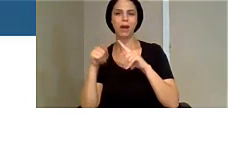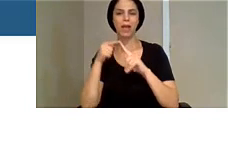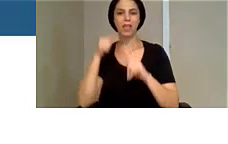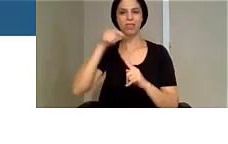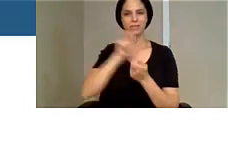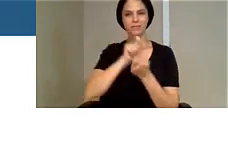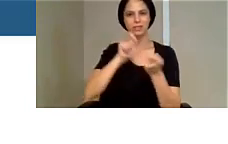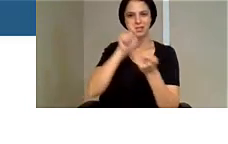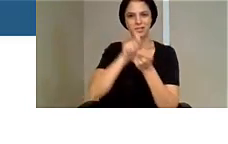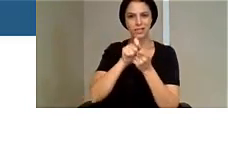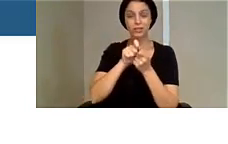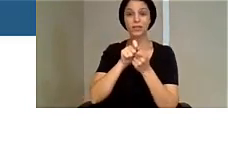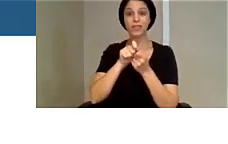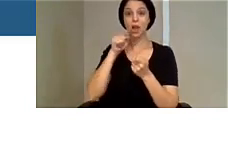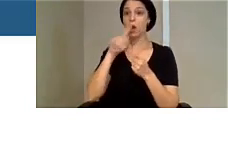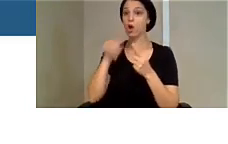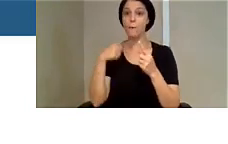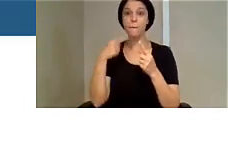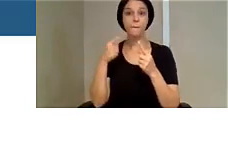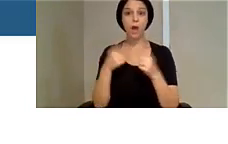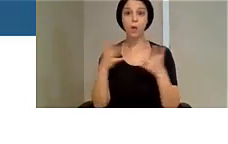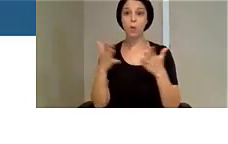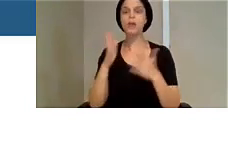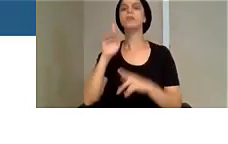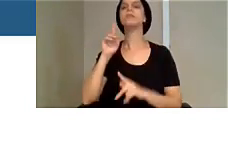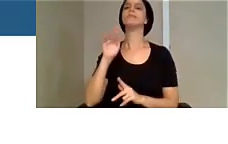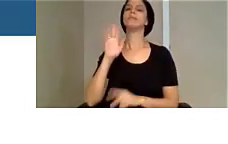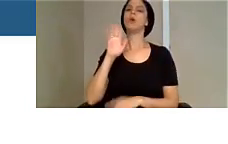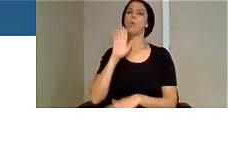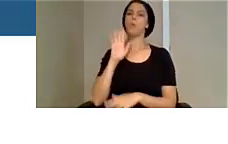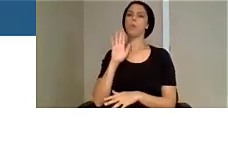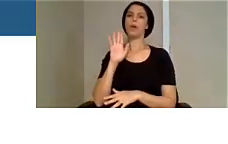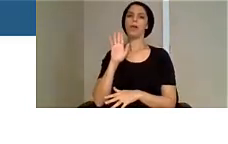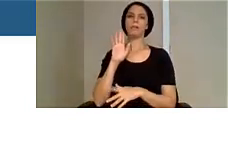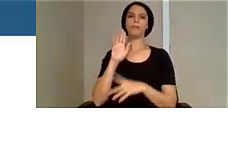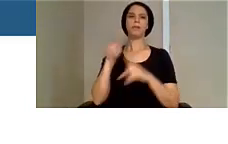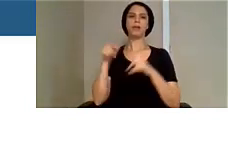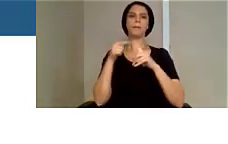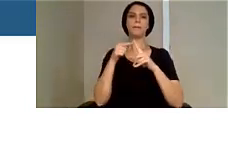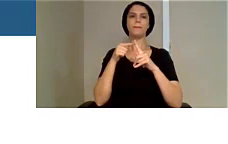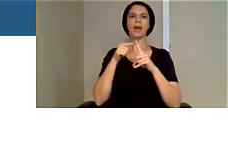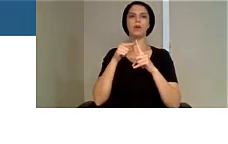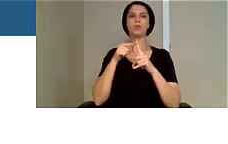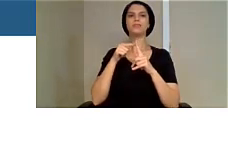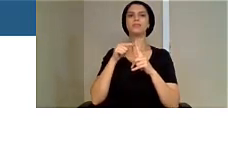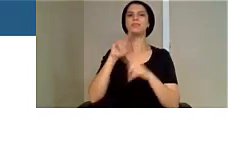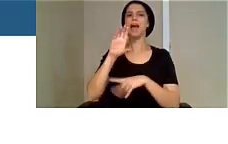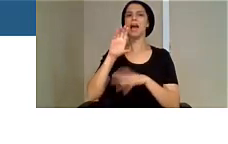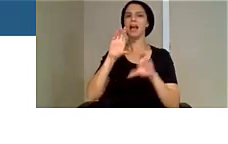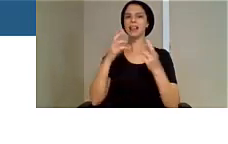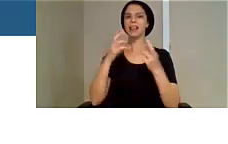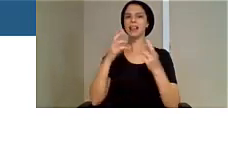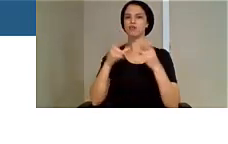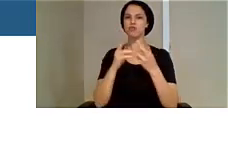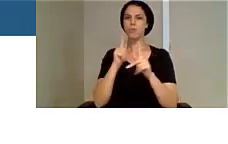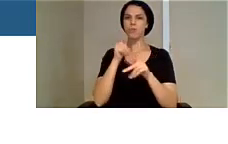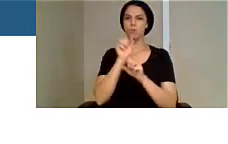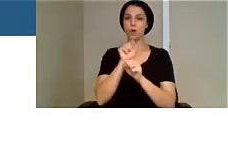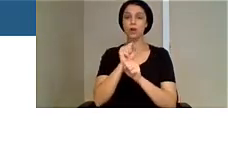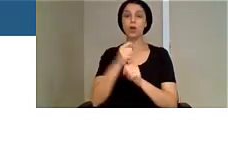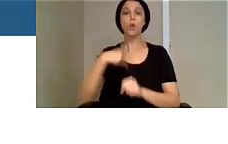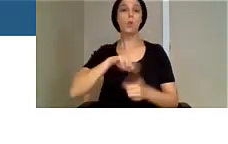particular webinar is one that's being interpreted for ALS. So you can see our interpreter spotlighted